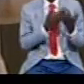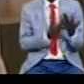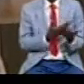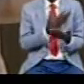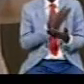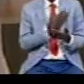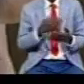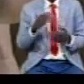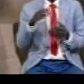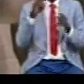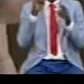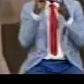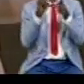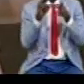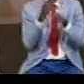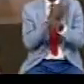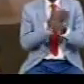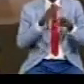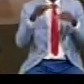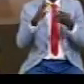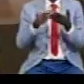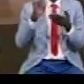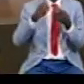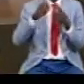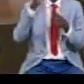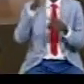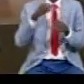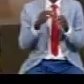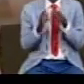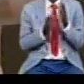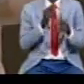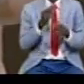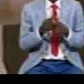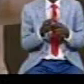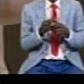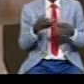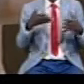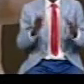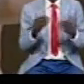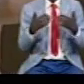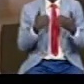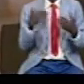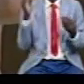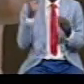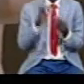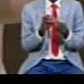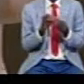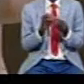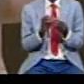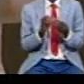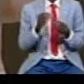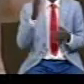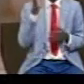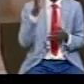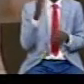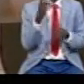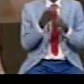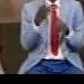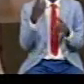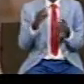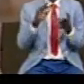glorify God in Jesus' name. Let's have more coming from the social media, because things are happening